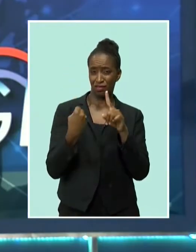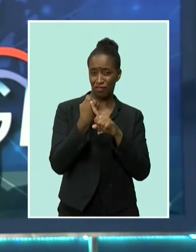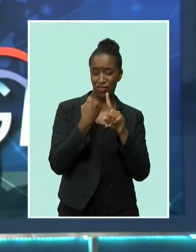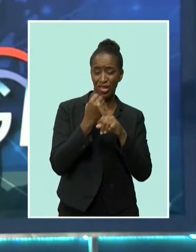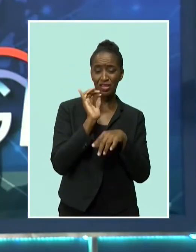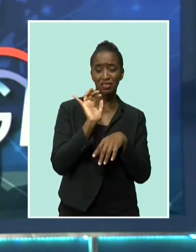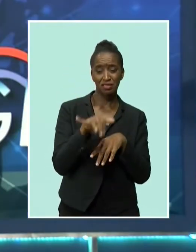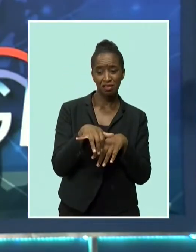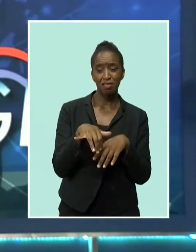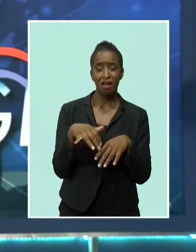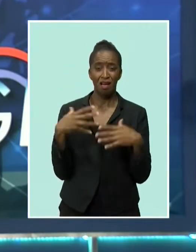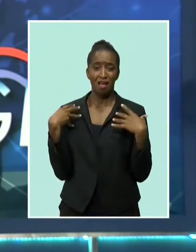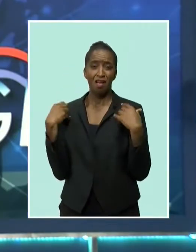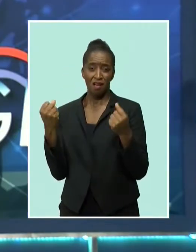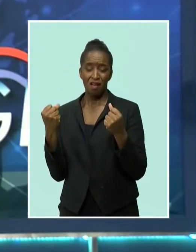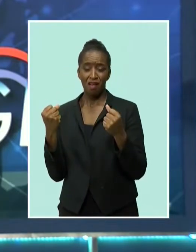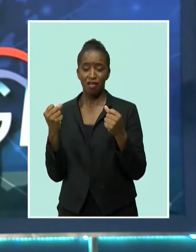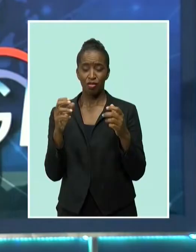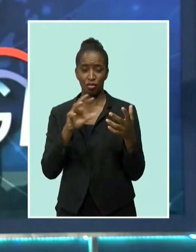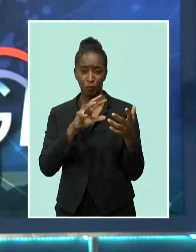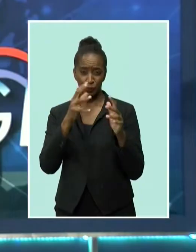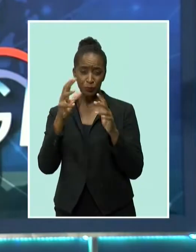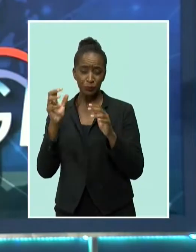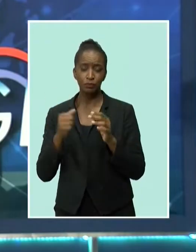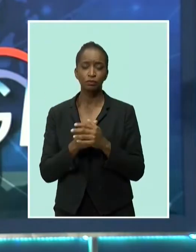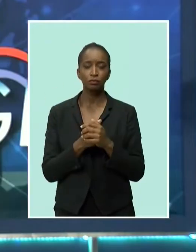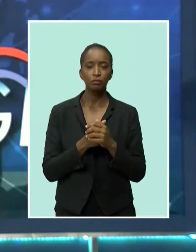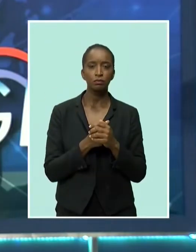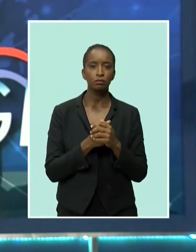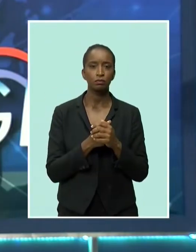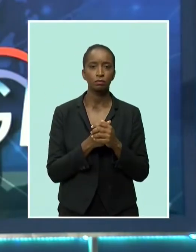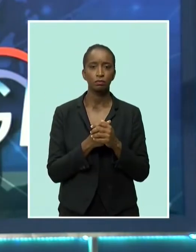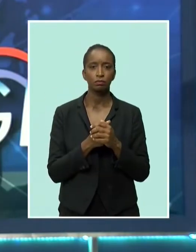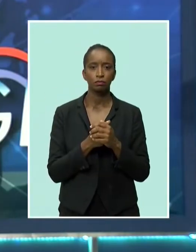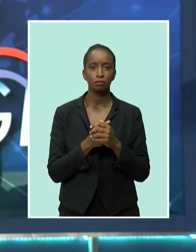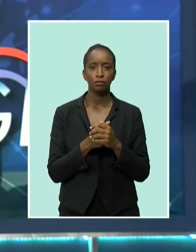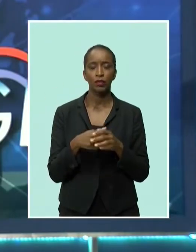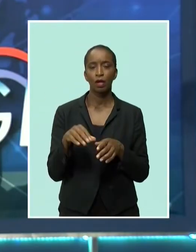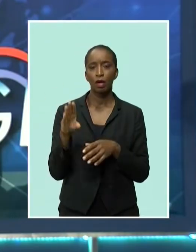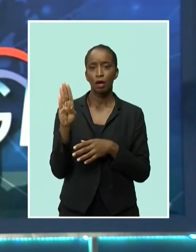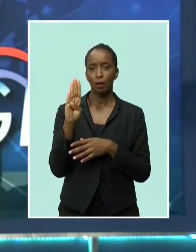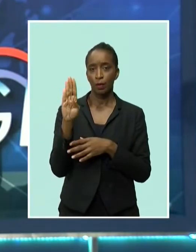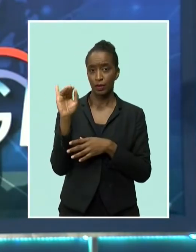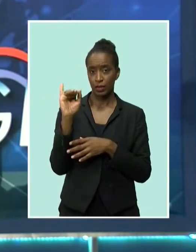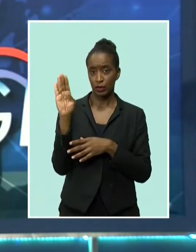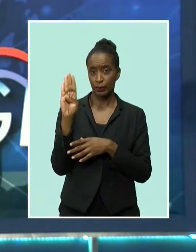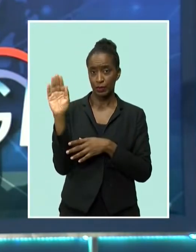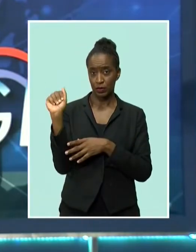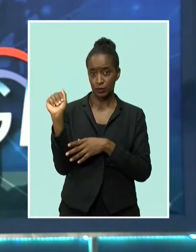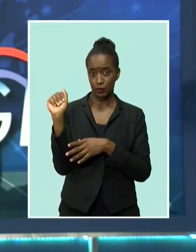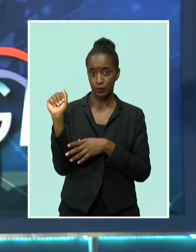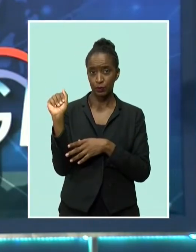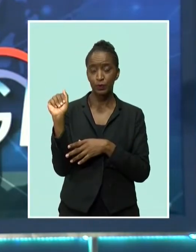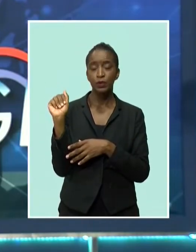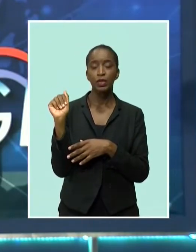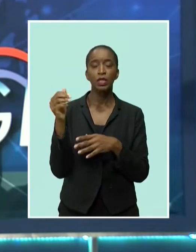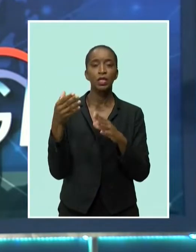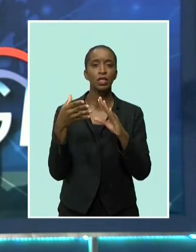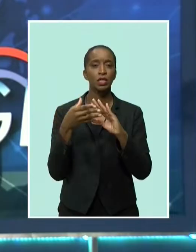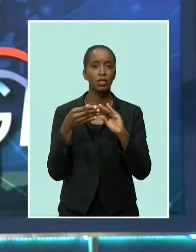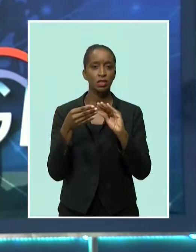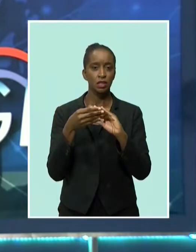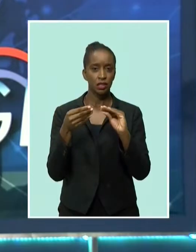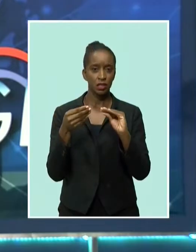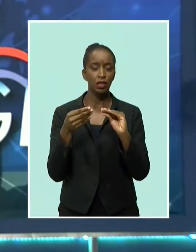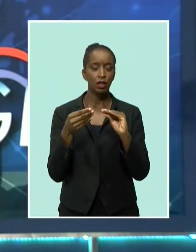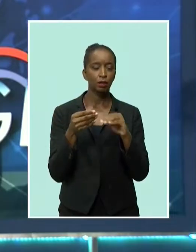global business environment in Barbados is performing well, with the Barbados International Business Association reporting enhanced ranking in the captive